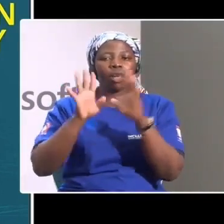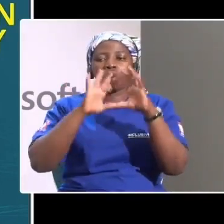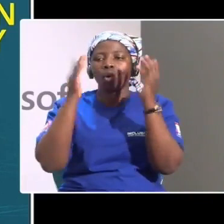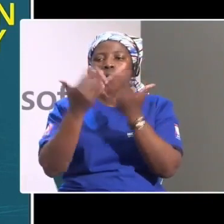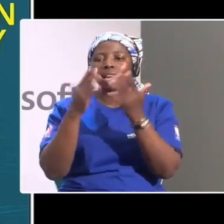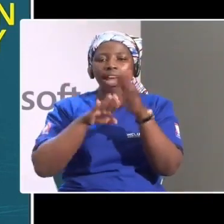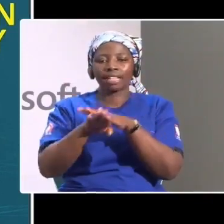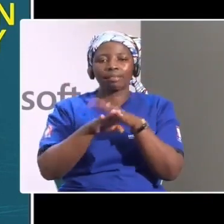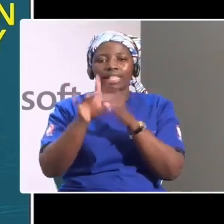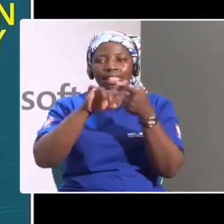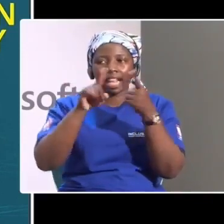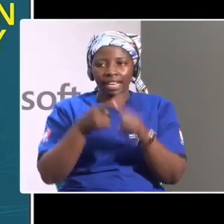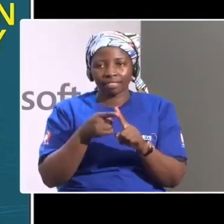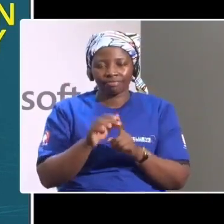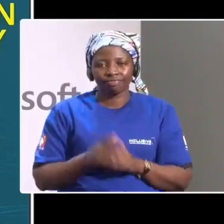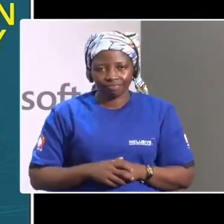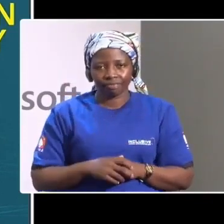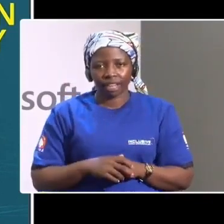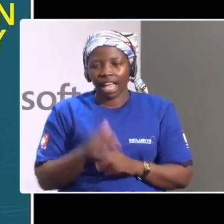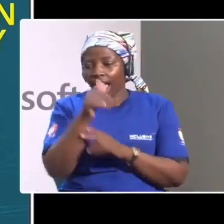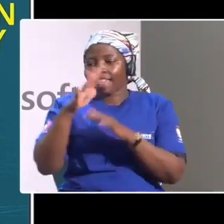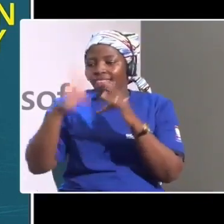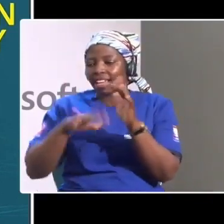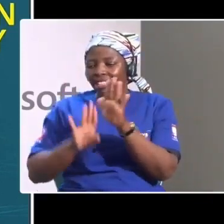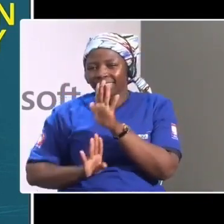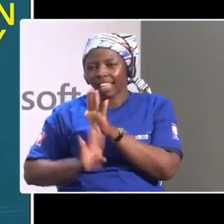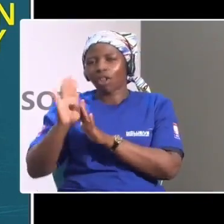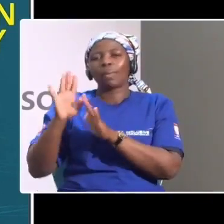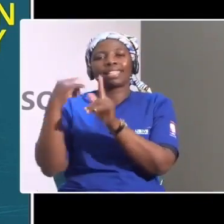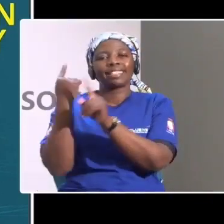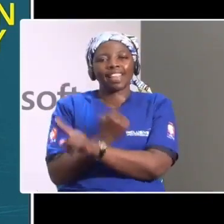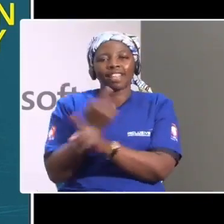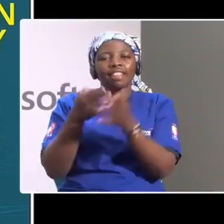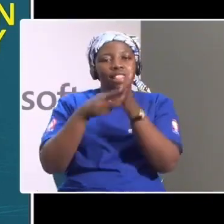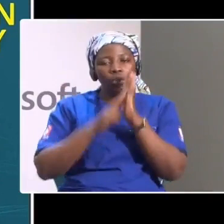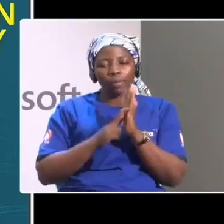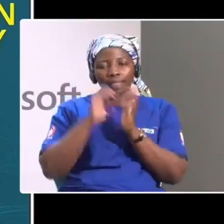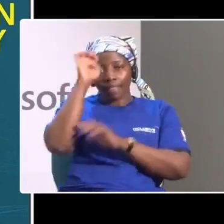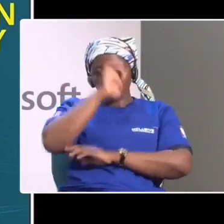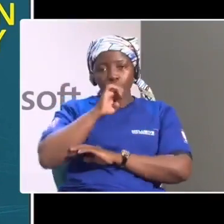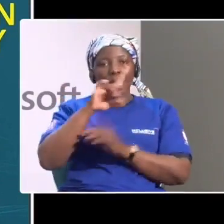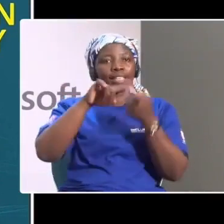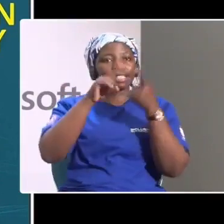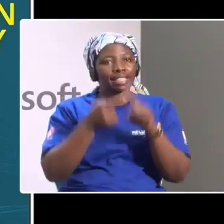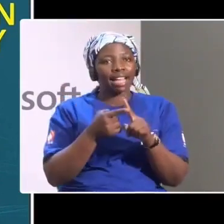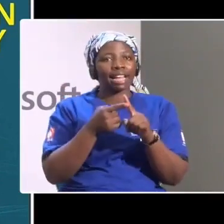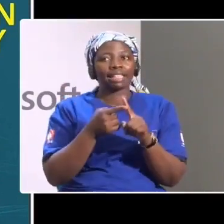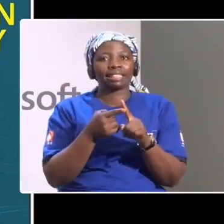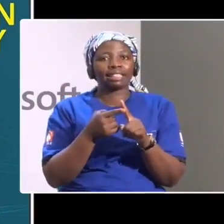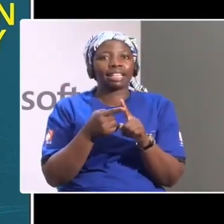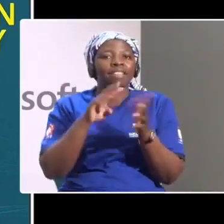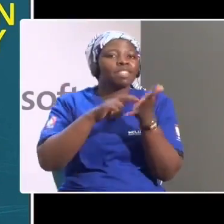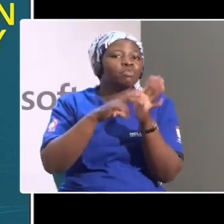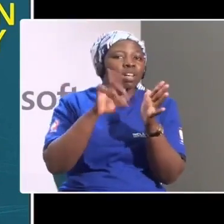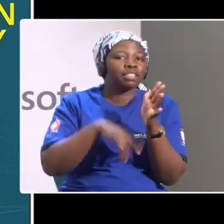standards. Instead of developing different requirements, the European standard refers to the